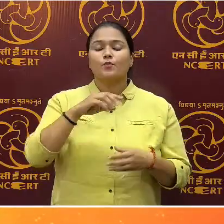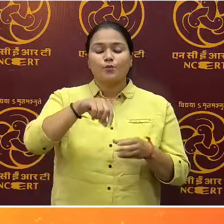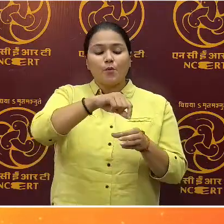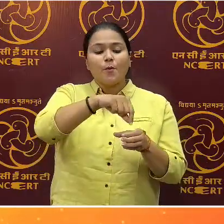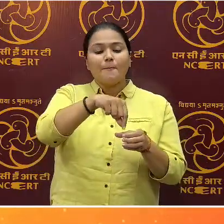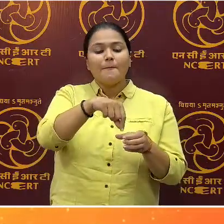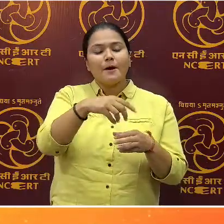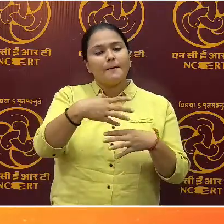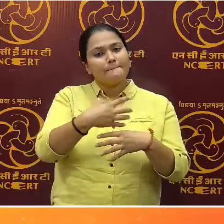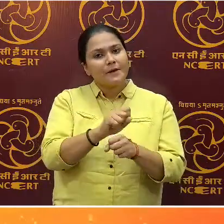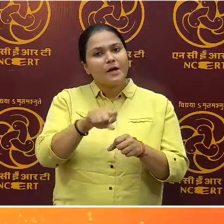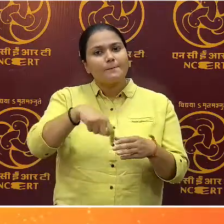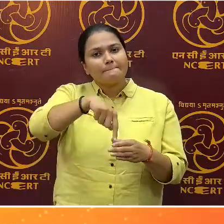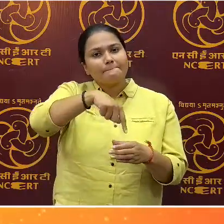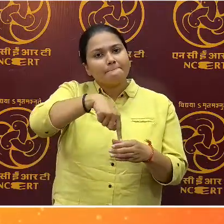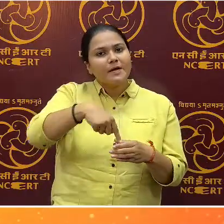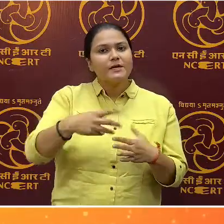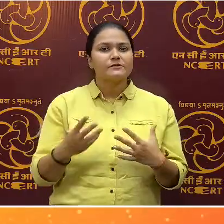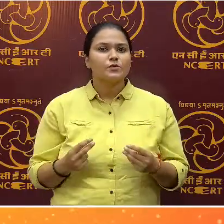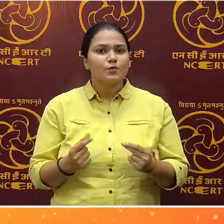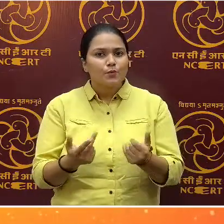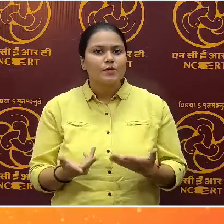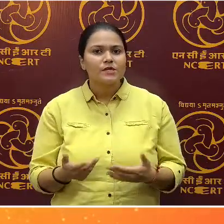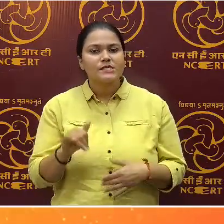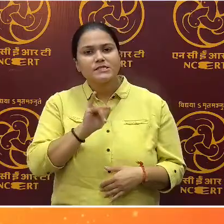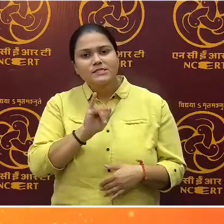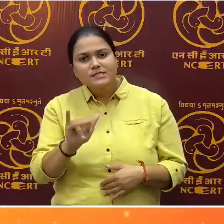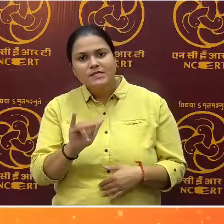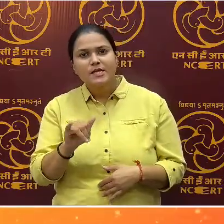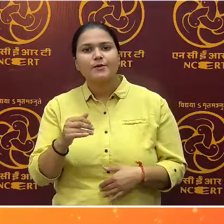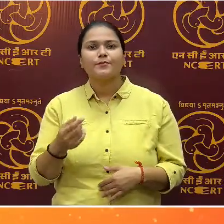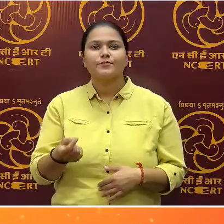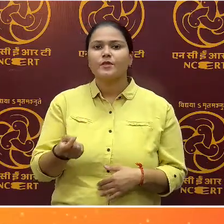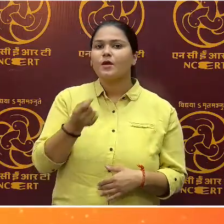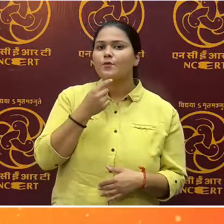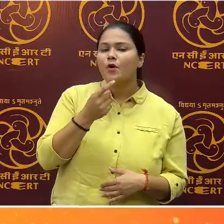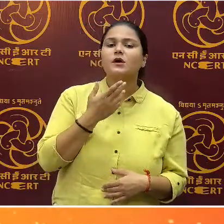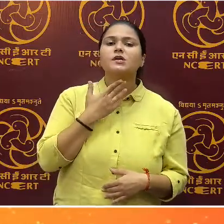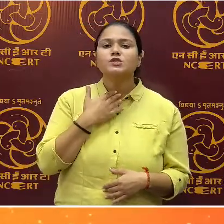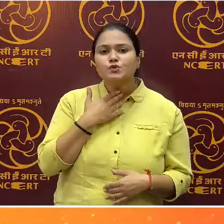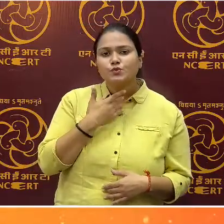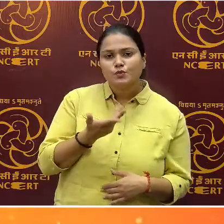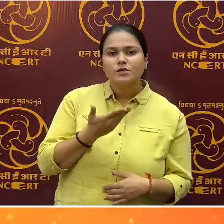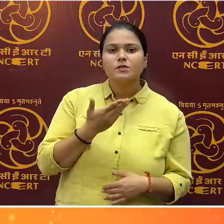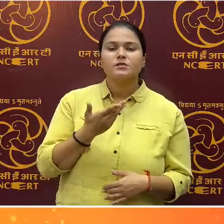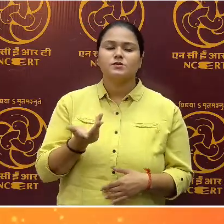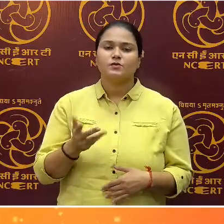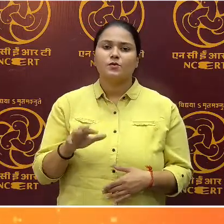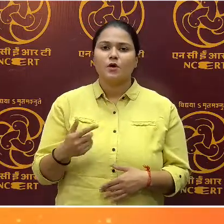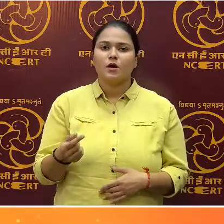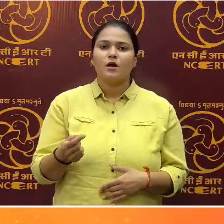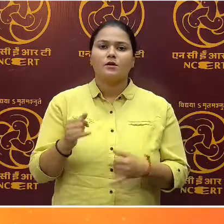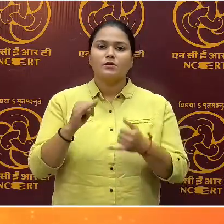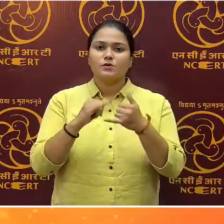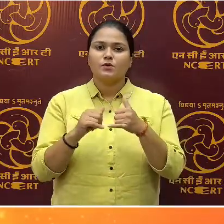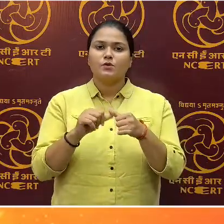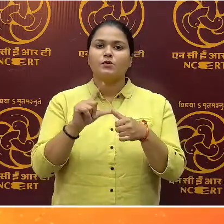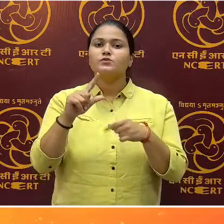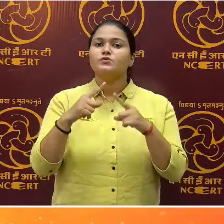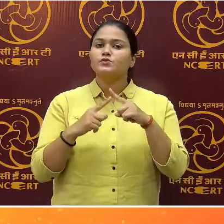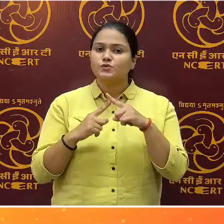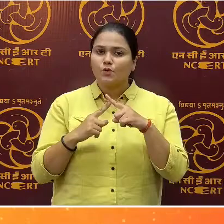evenly distributed. Same thing would have happened if I have taken sugar. Right, sugar also, because the particles